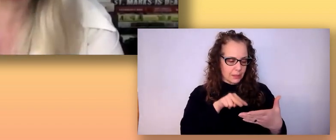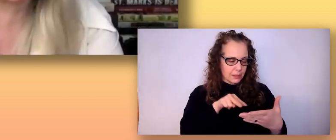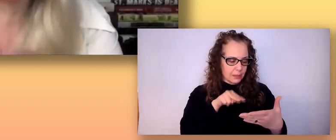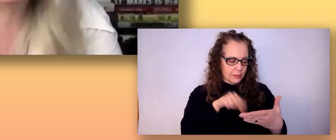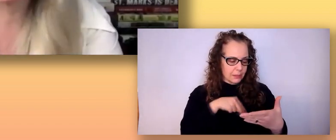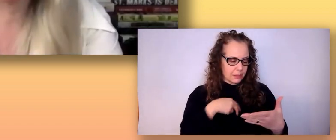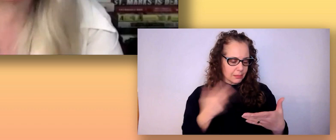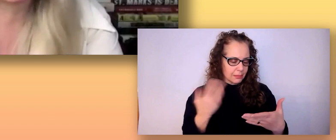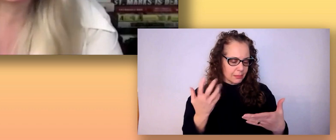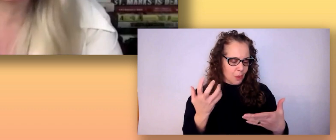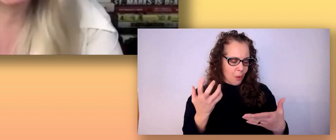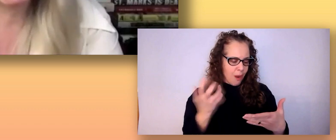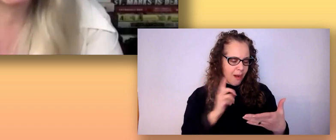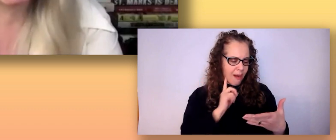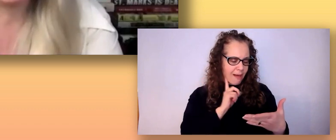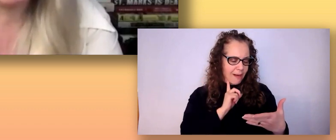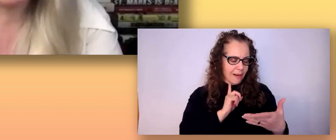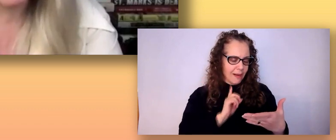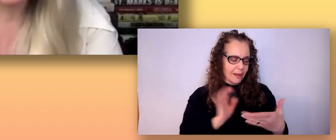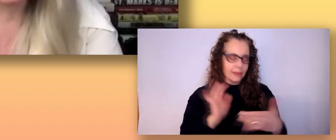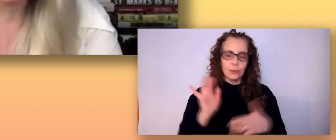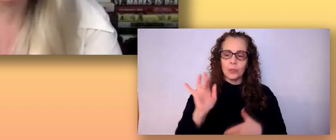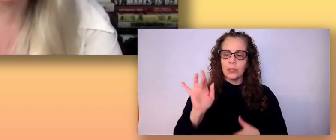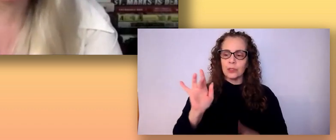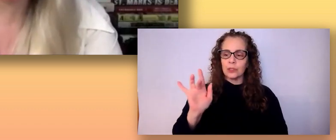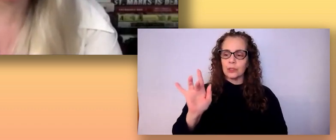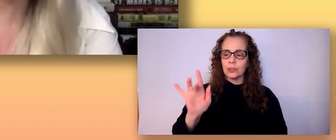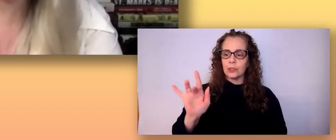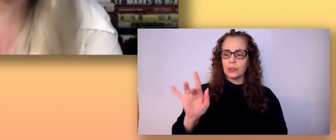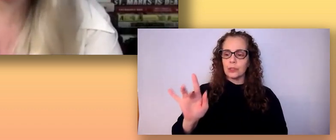Wanting so desperately to touch you.